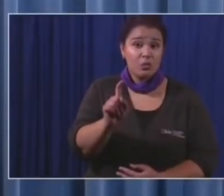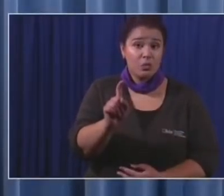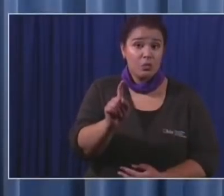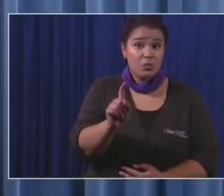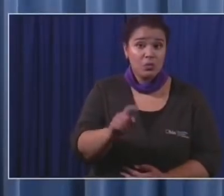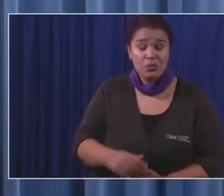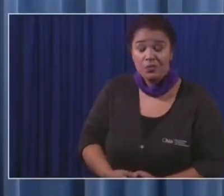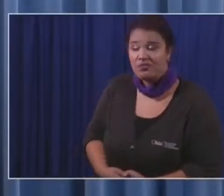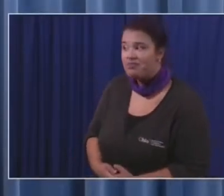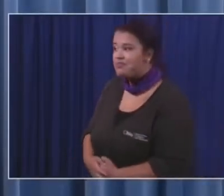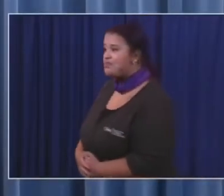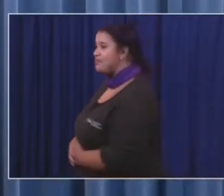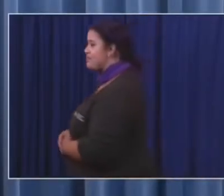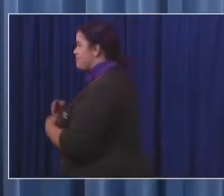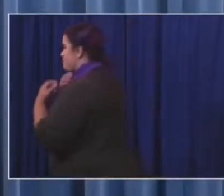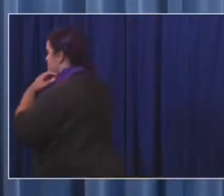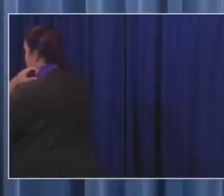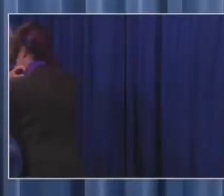director?